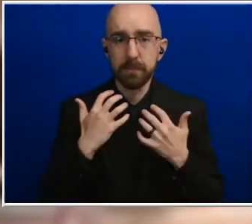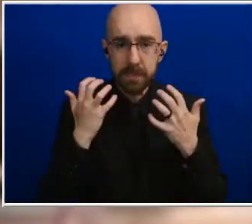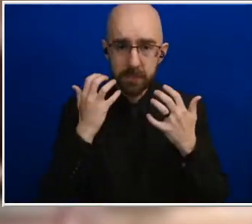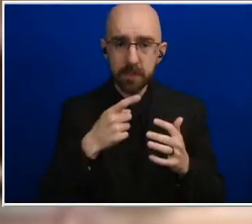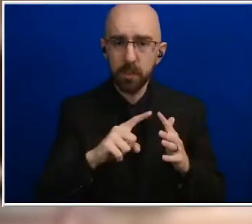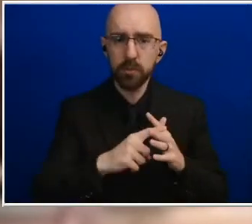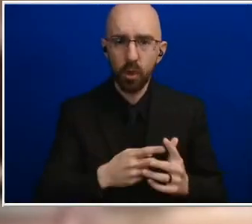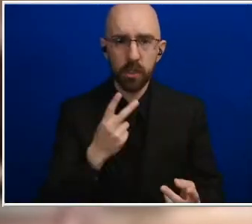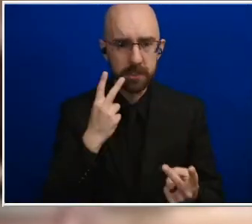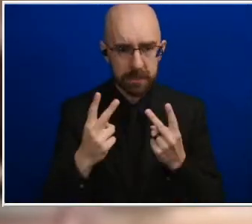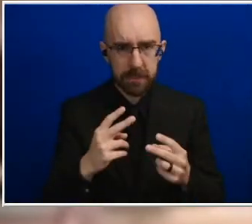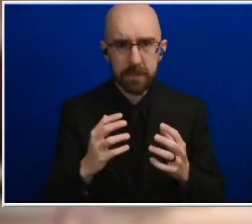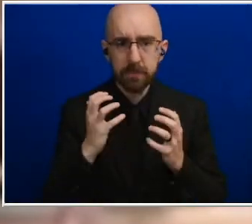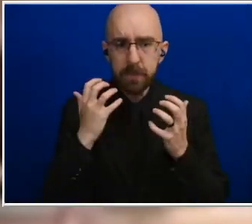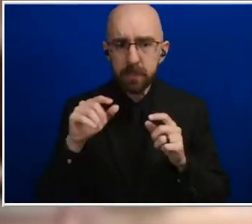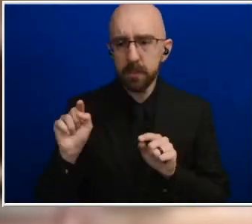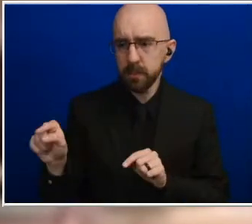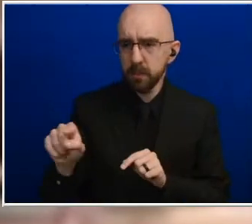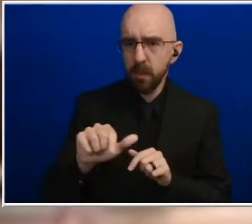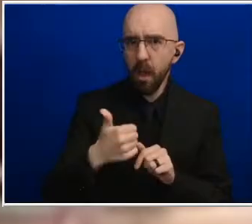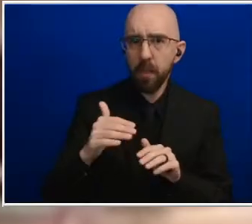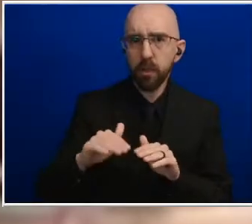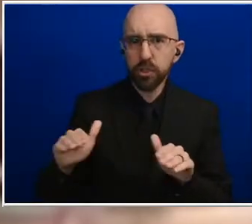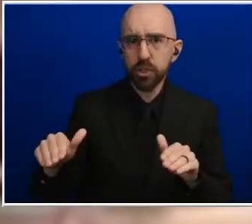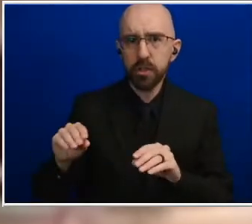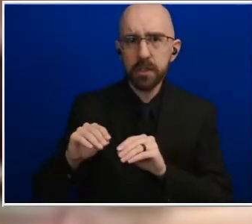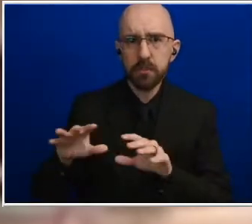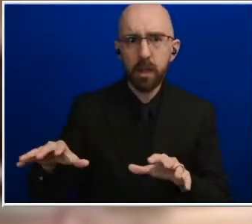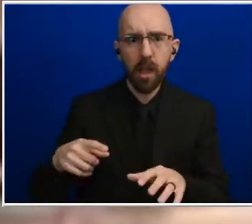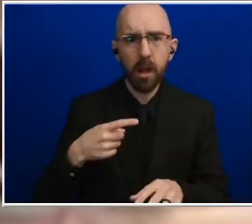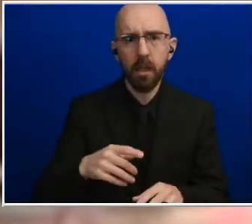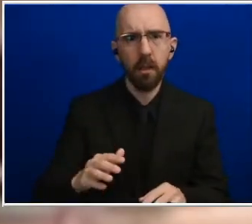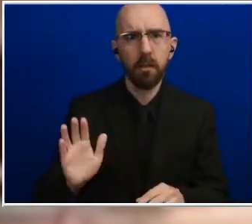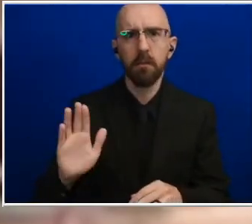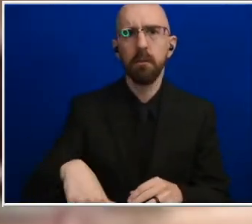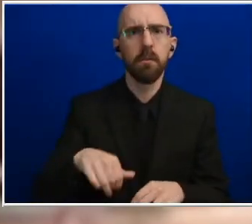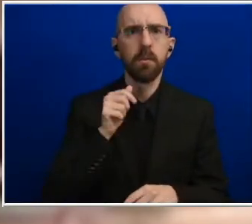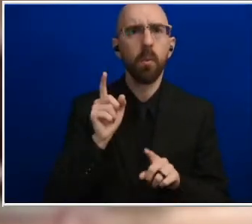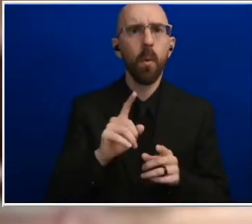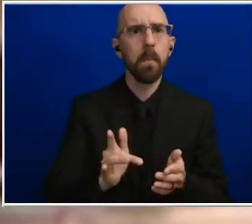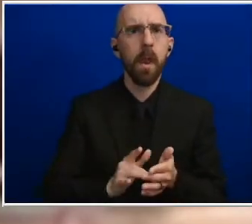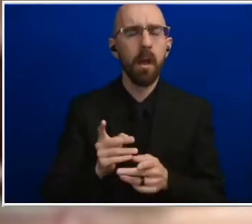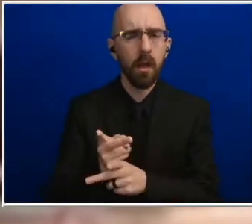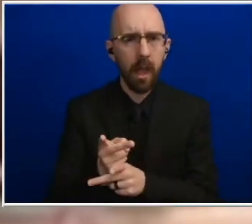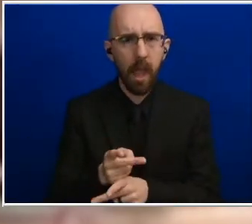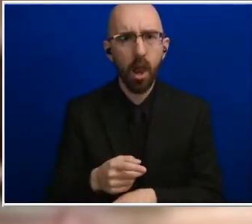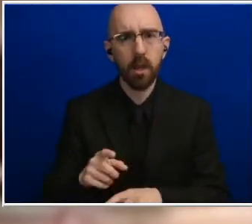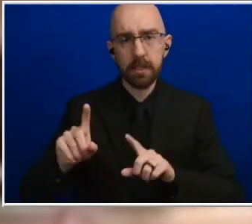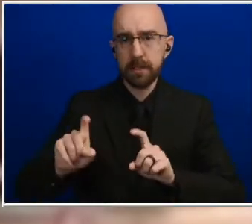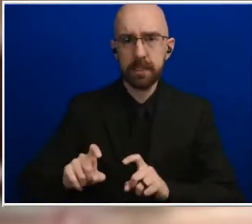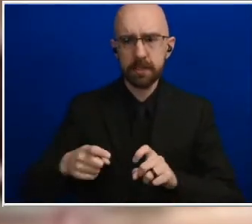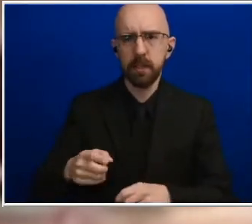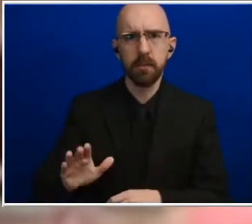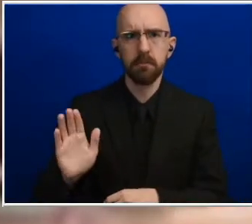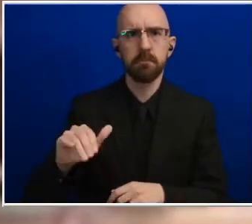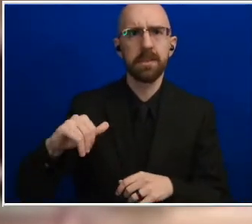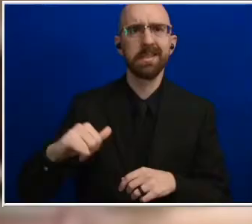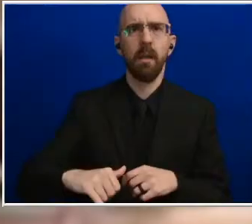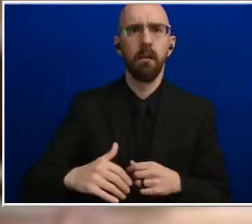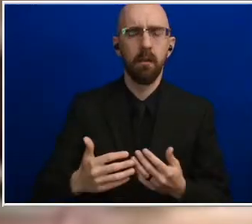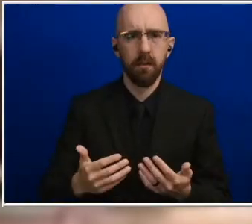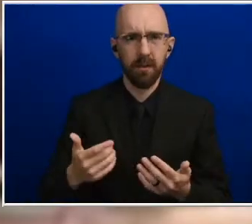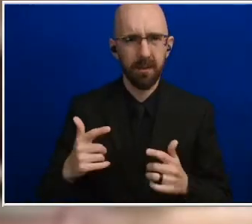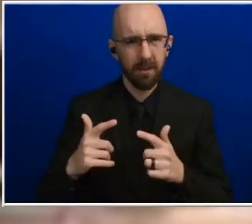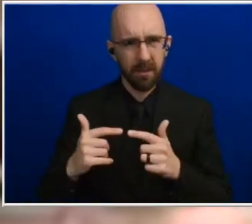see measles in their other children, they don't take them for medical care. They don't take them for testing. And there's a variety